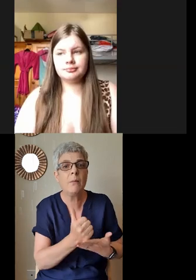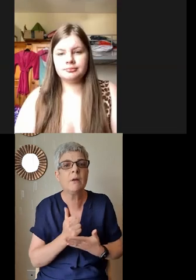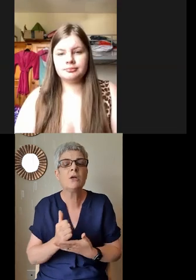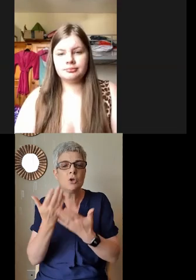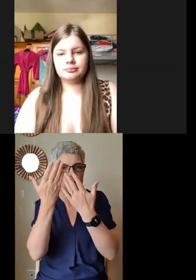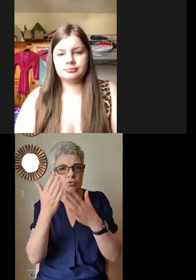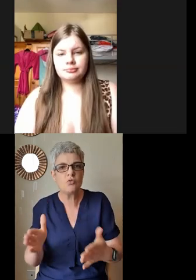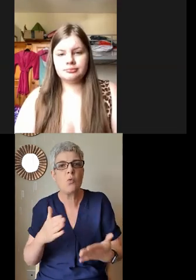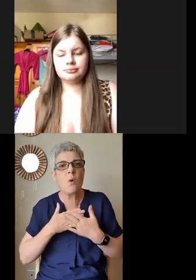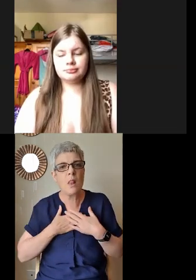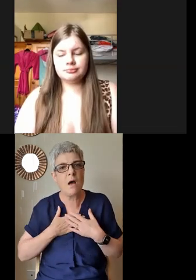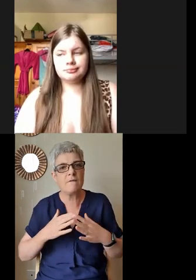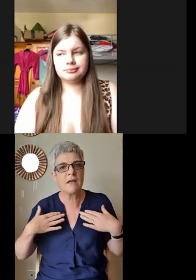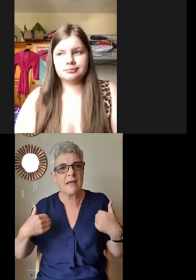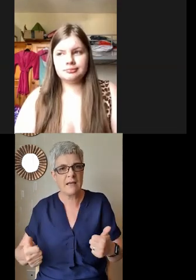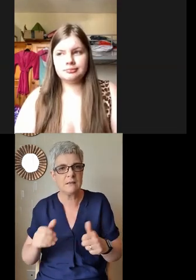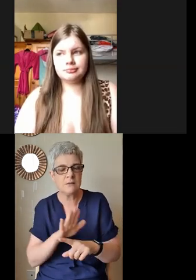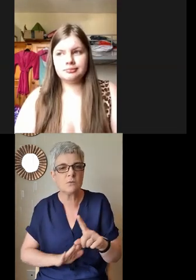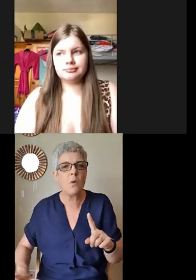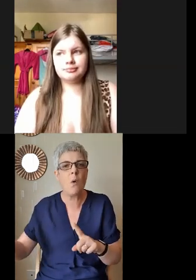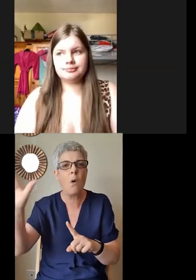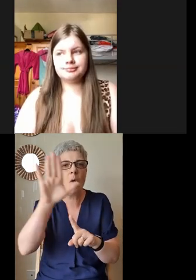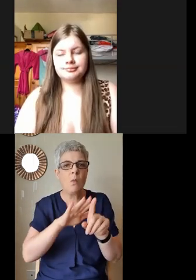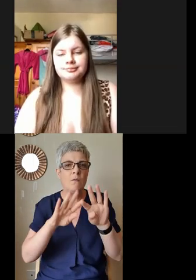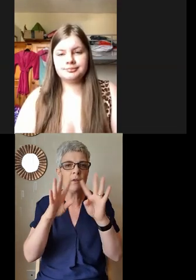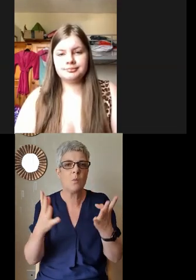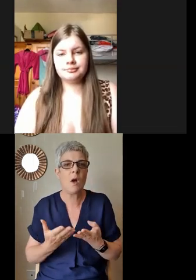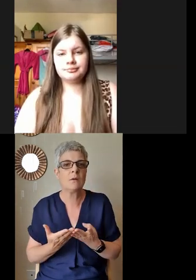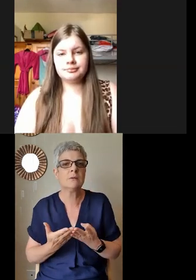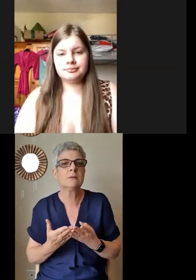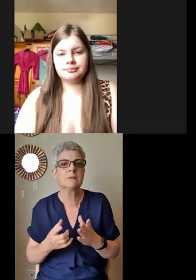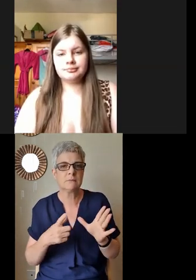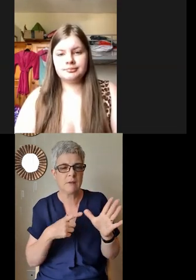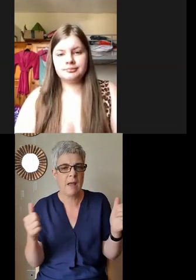all over the world. Amen.